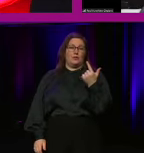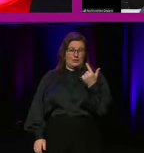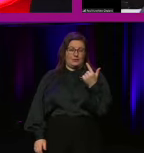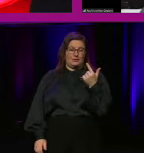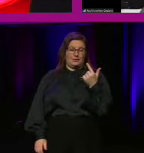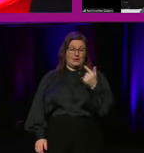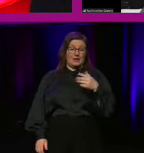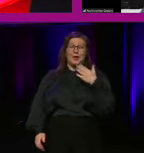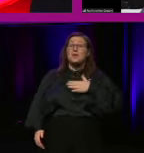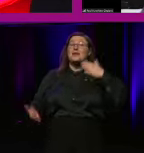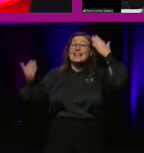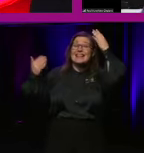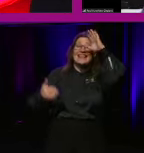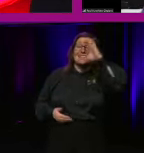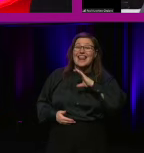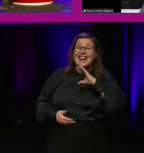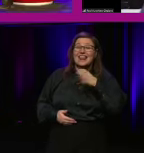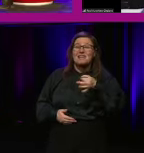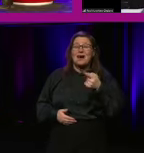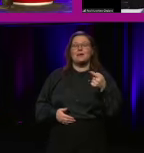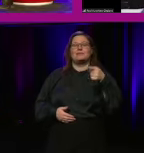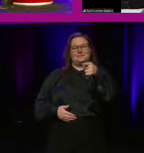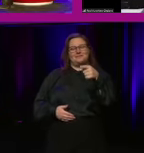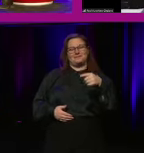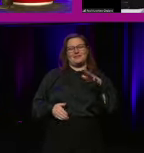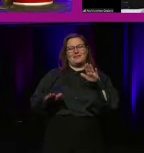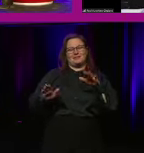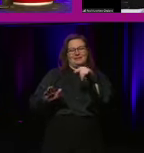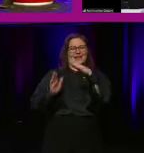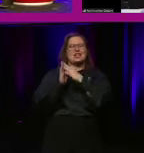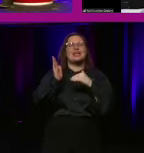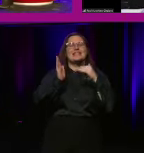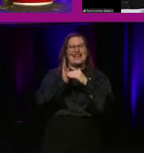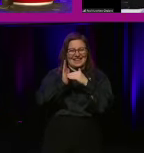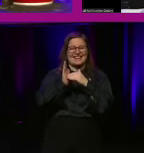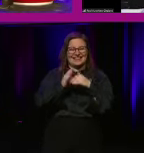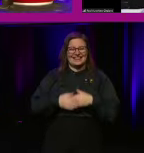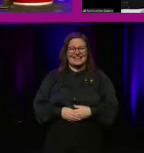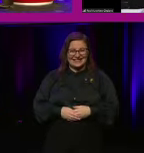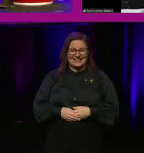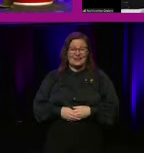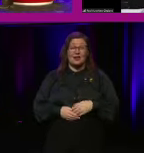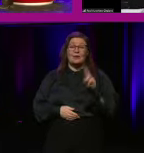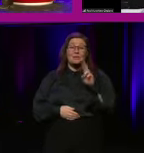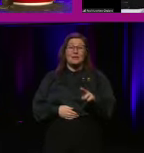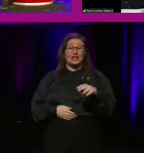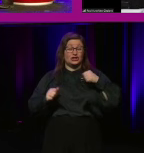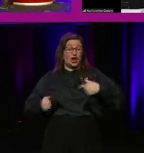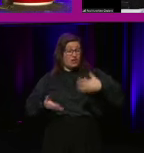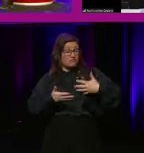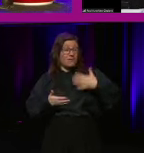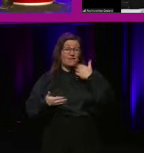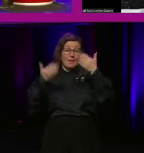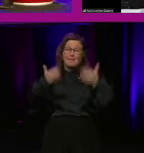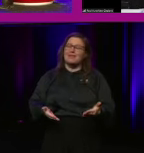Good evening, Paul. Paul is in New Zealand, and he is a man who requires very little in terms of introduction. He's the New